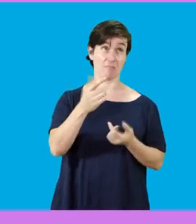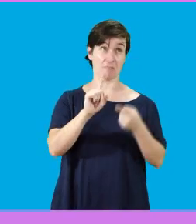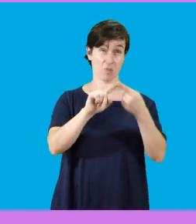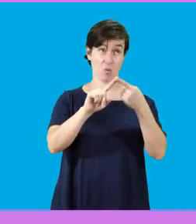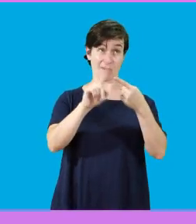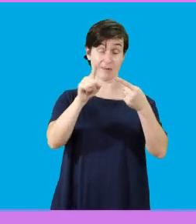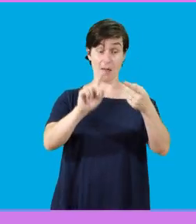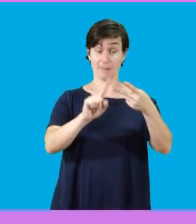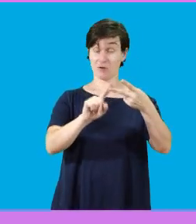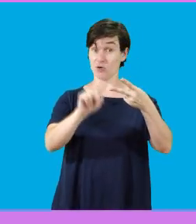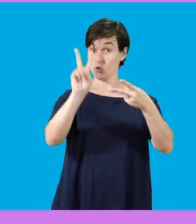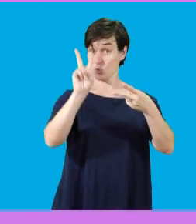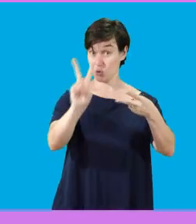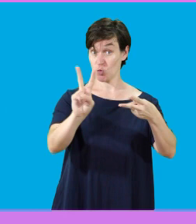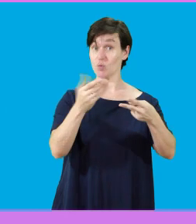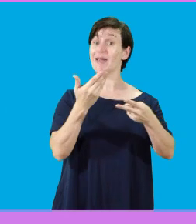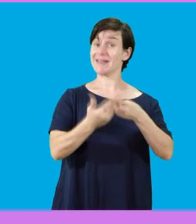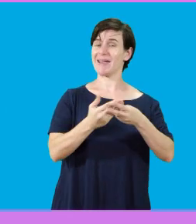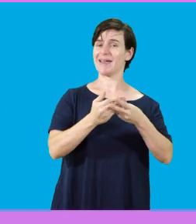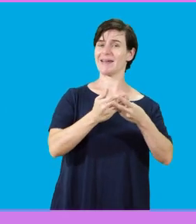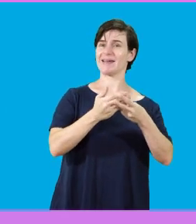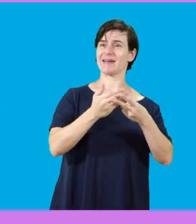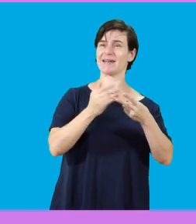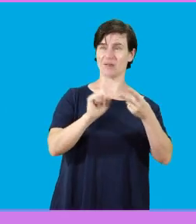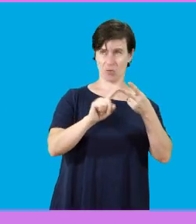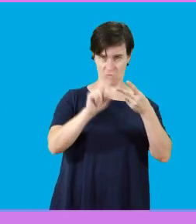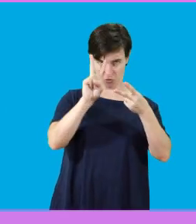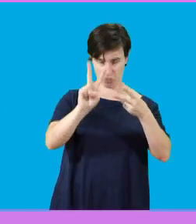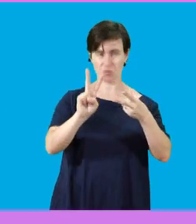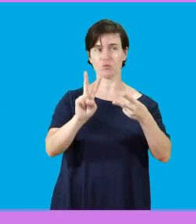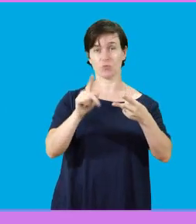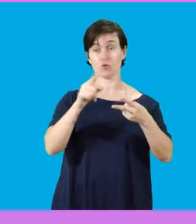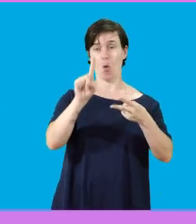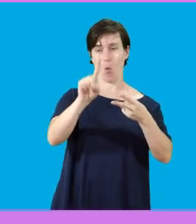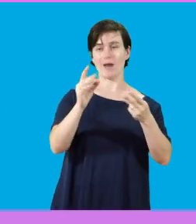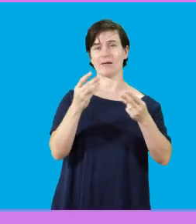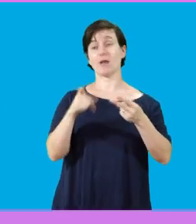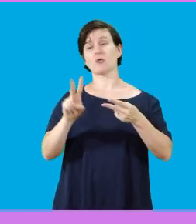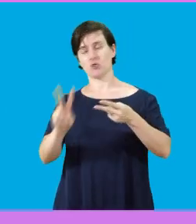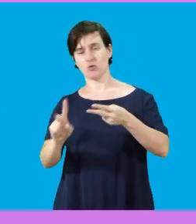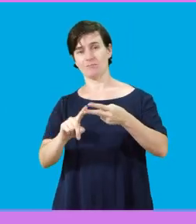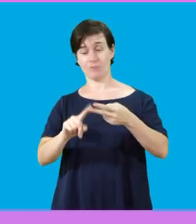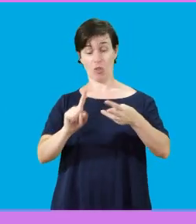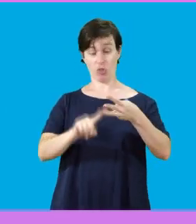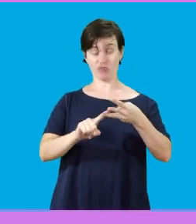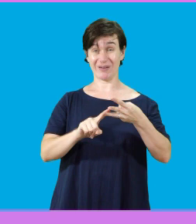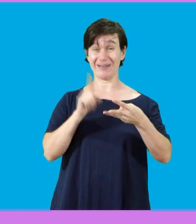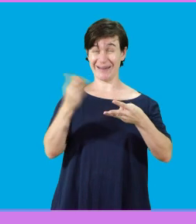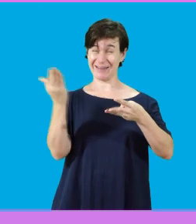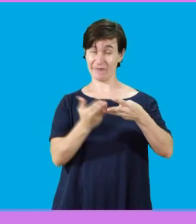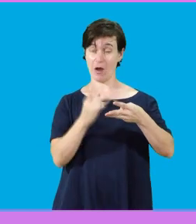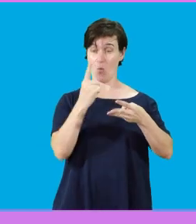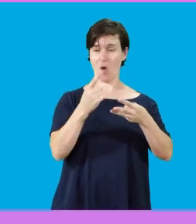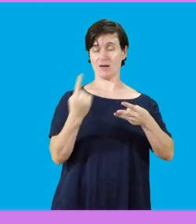1. 2 can be divisible by 1 and itself. and also 3 can be divisible by 1 in